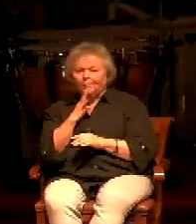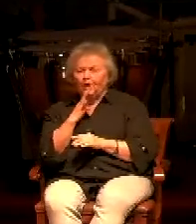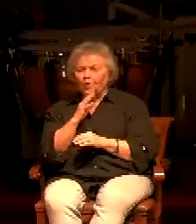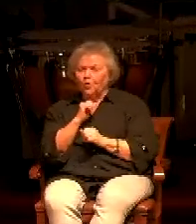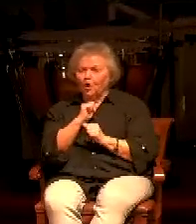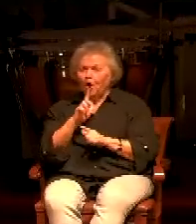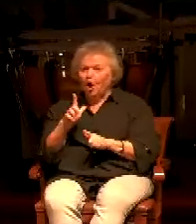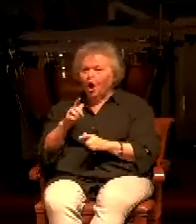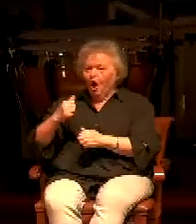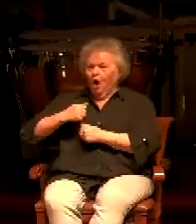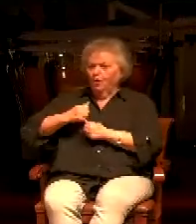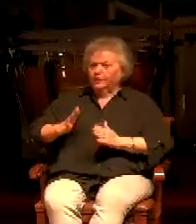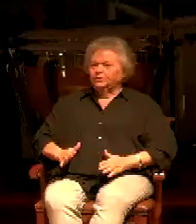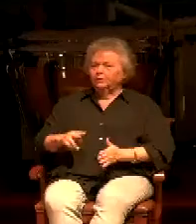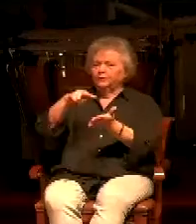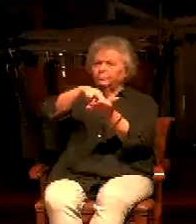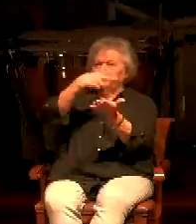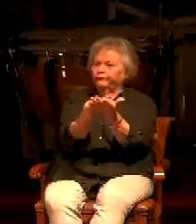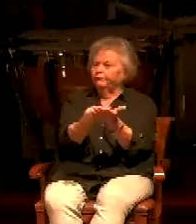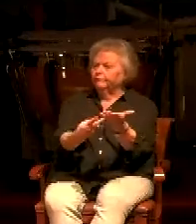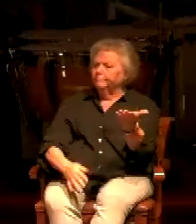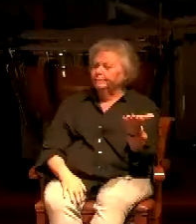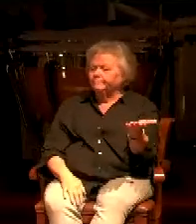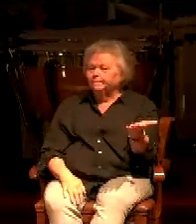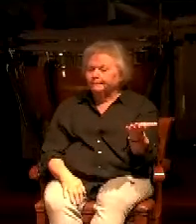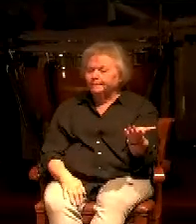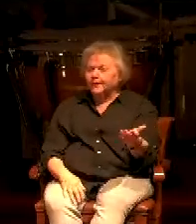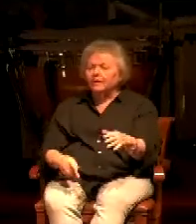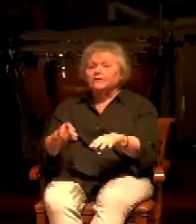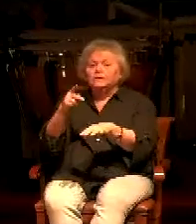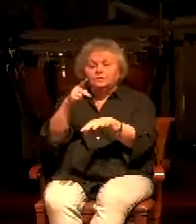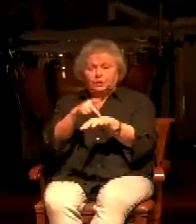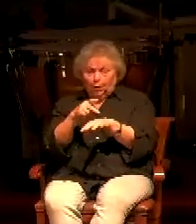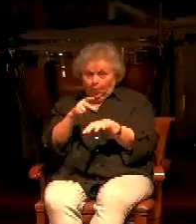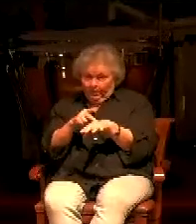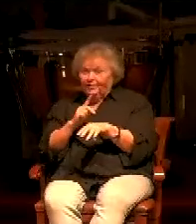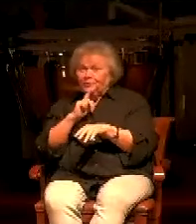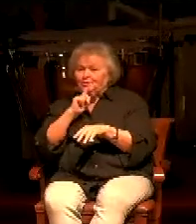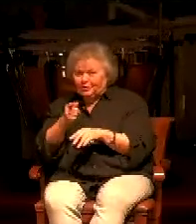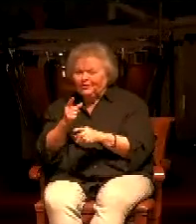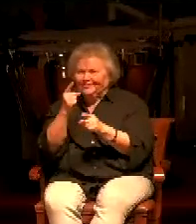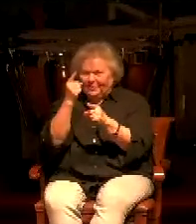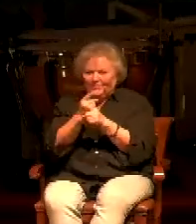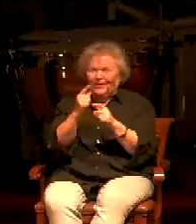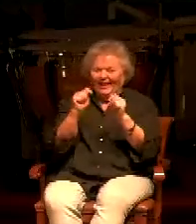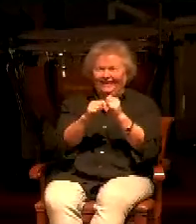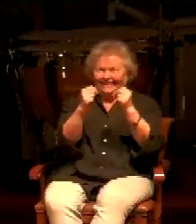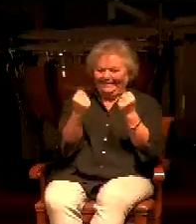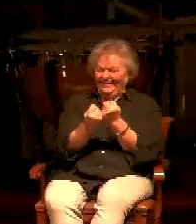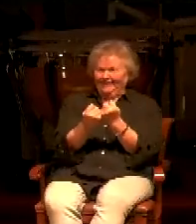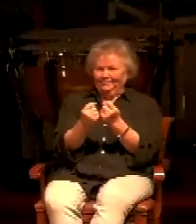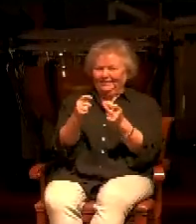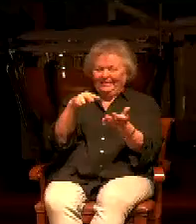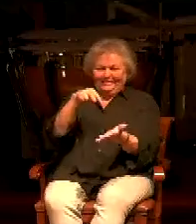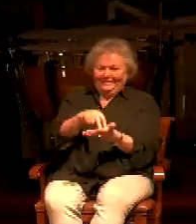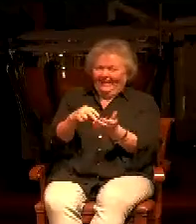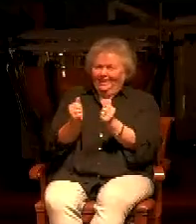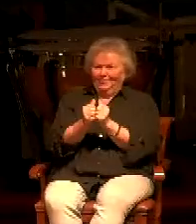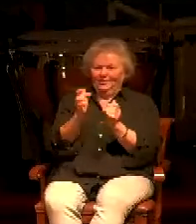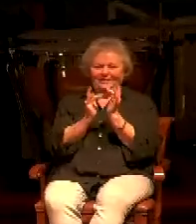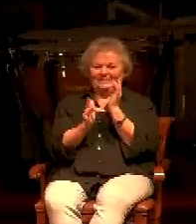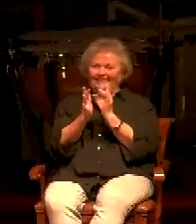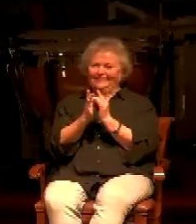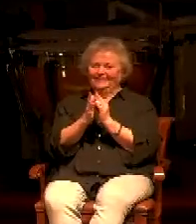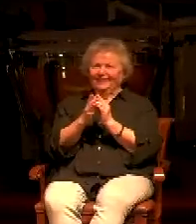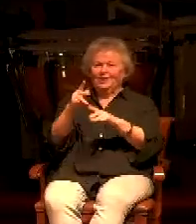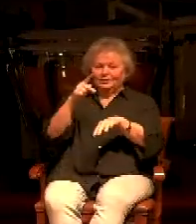his power as the King of Kings and Lord of Lords. So Peter's pretty sure he's on the right team when he's standing shoulder to shoulder to Jesus. And so he pulls his sword